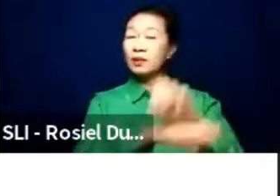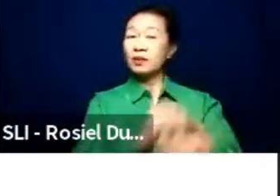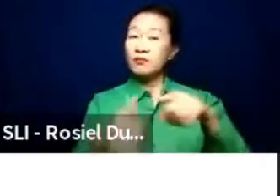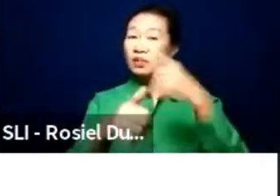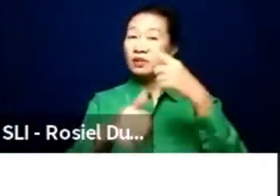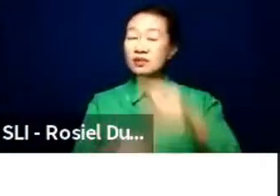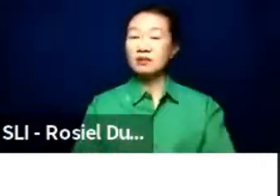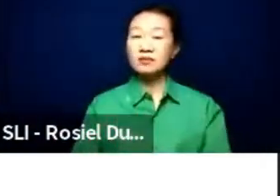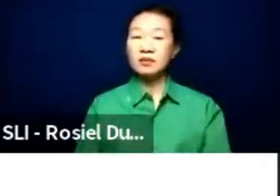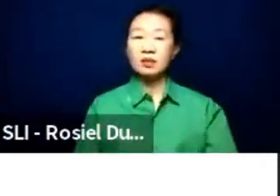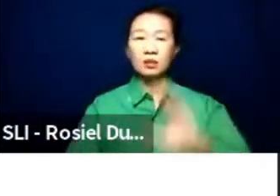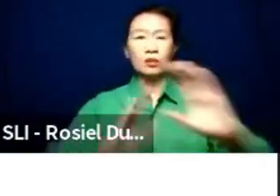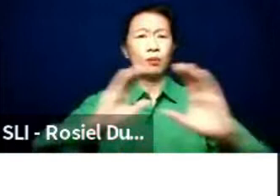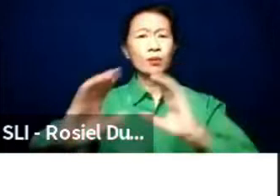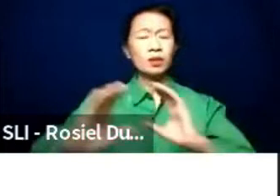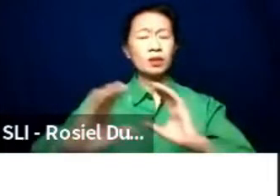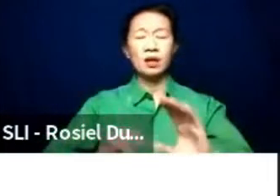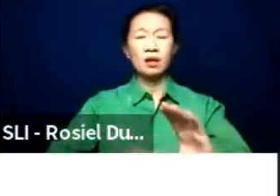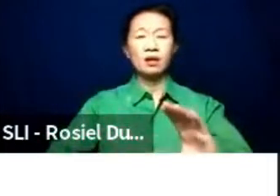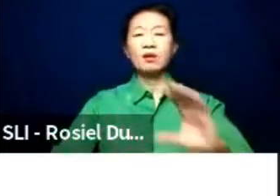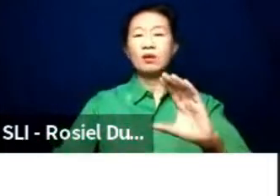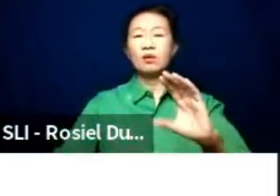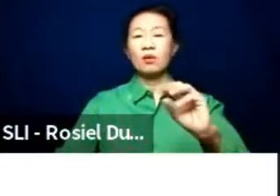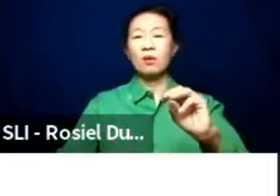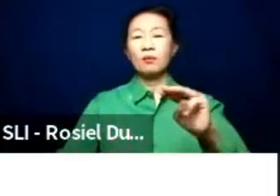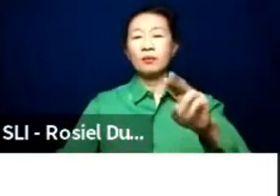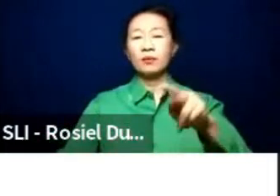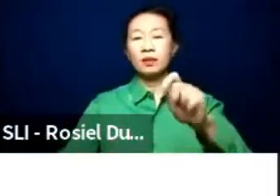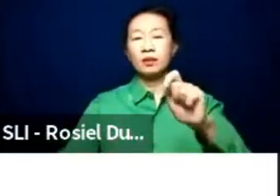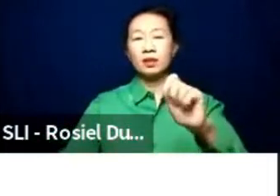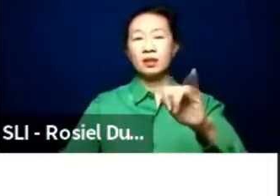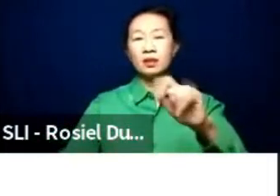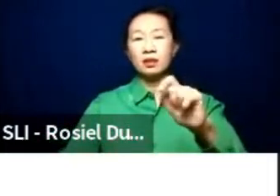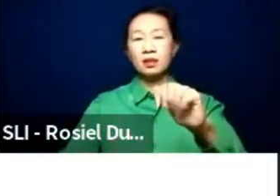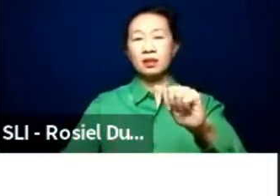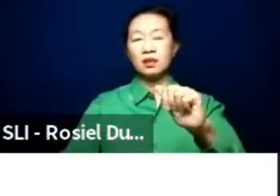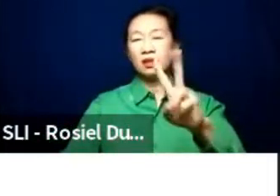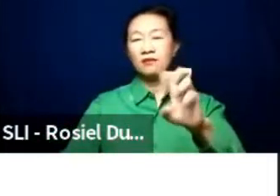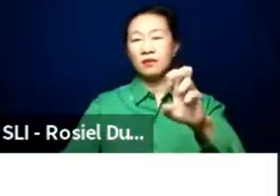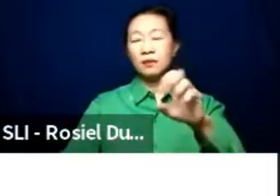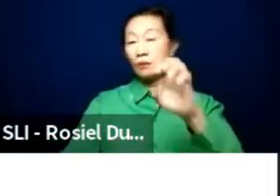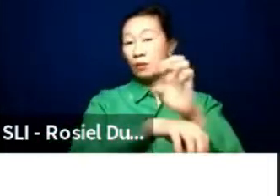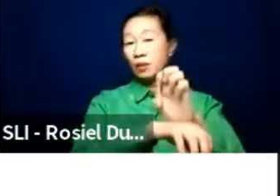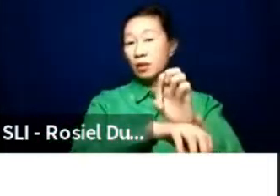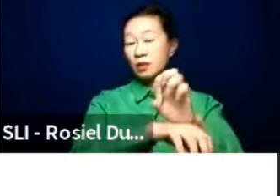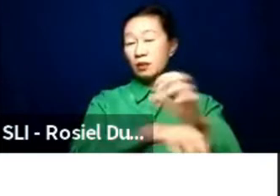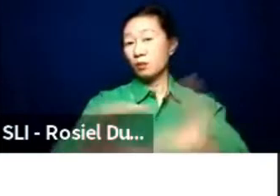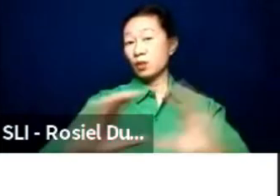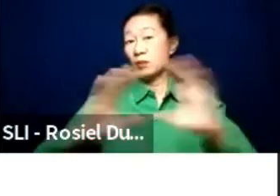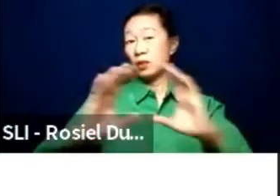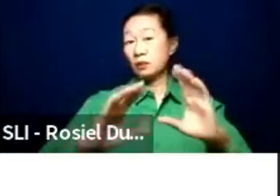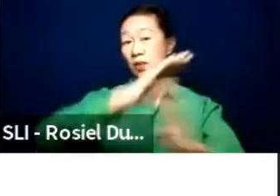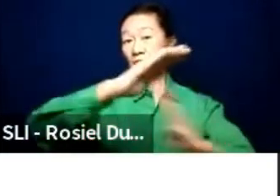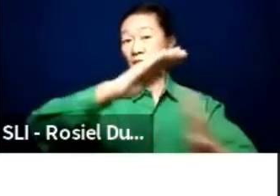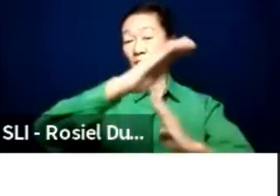is competitive employment. And in competitive employment, basically, the learner or